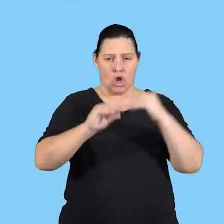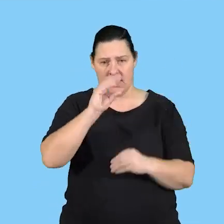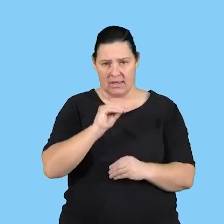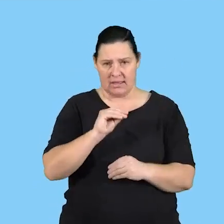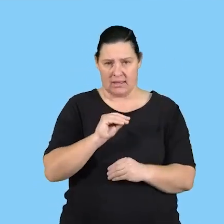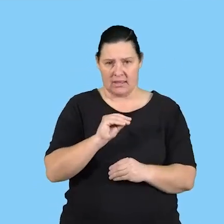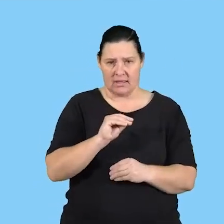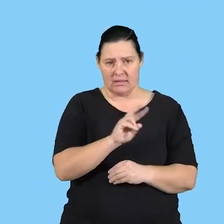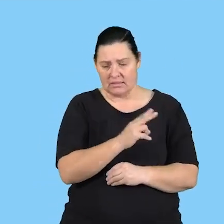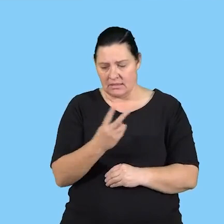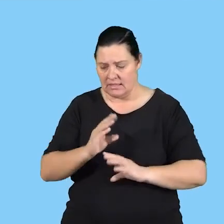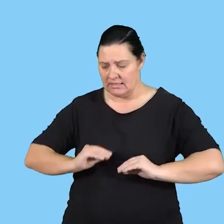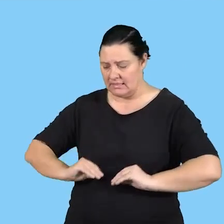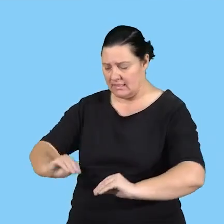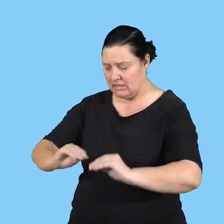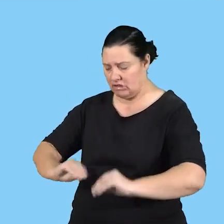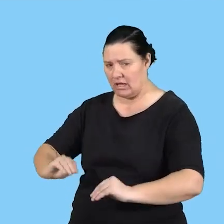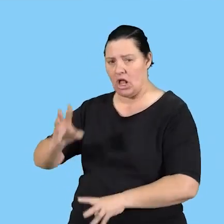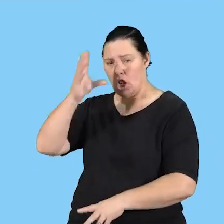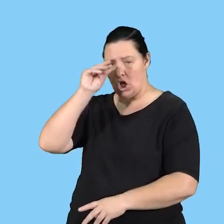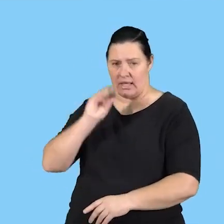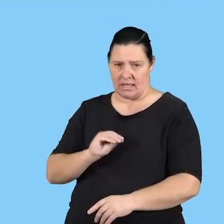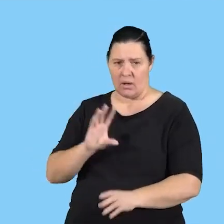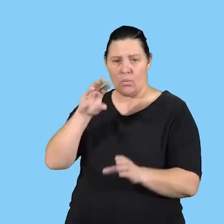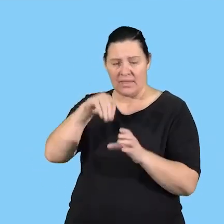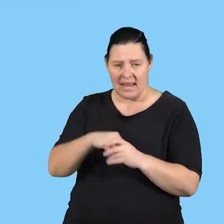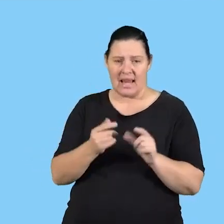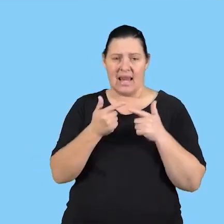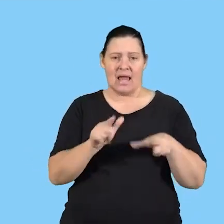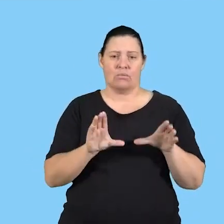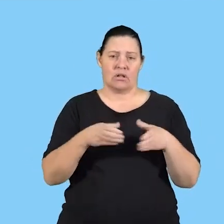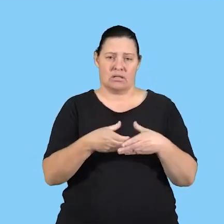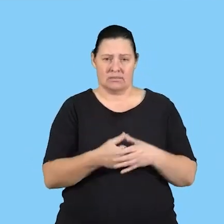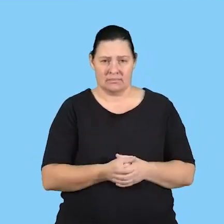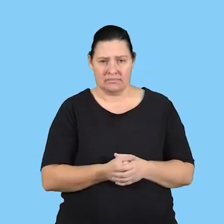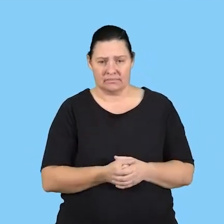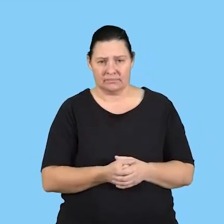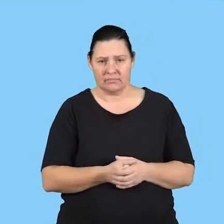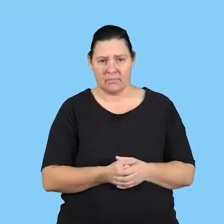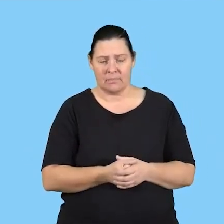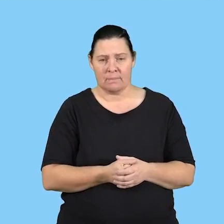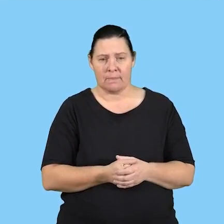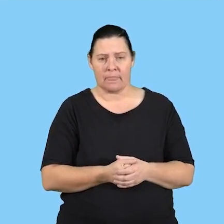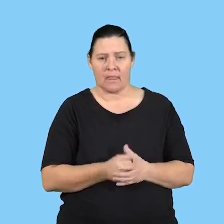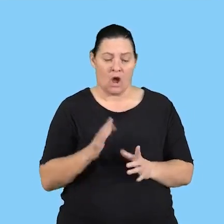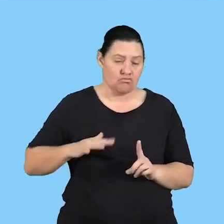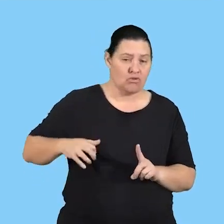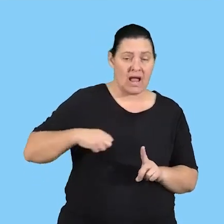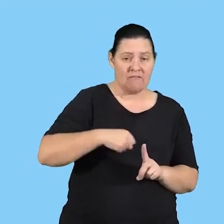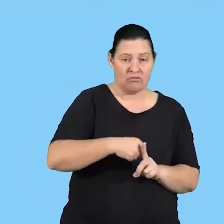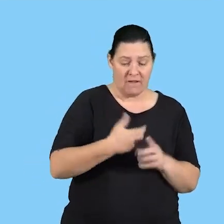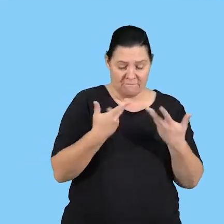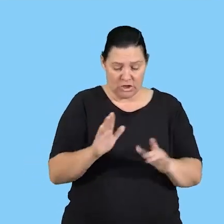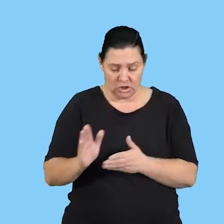learning into teaching and learning in the languages classroom. After the